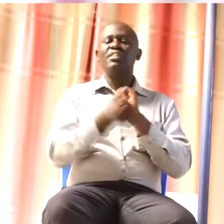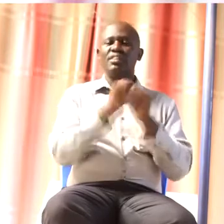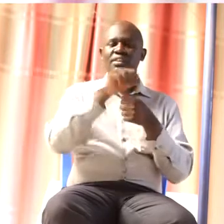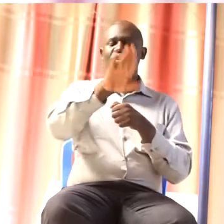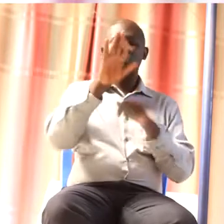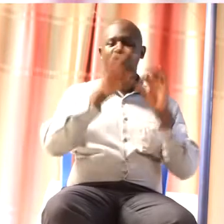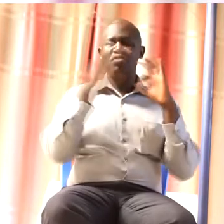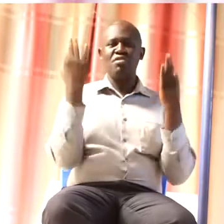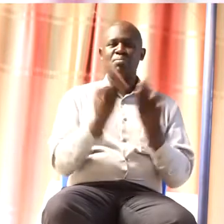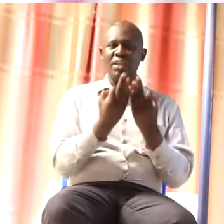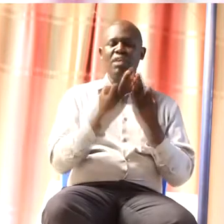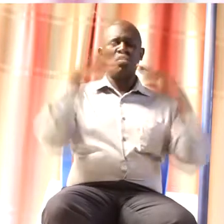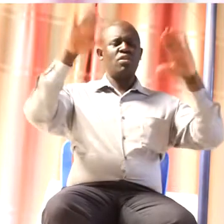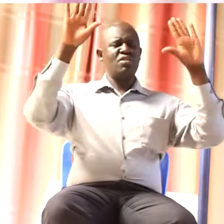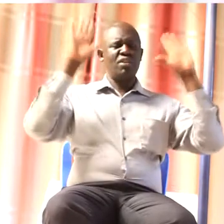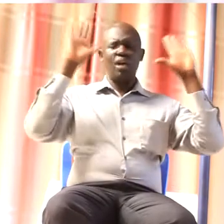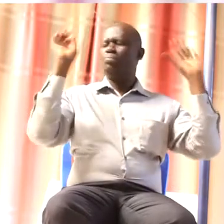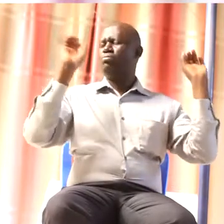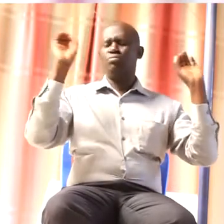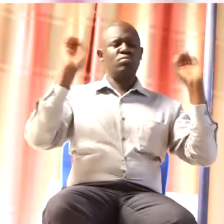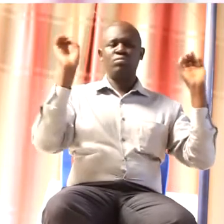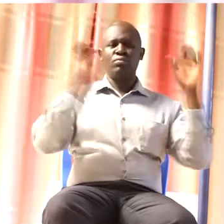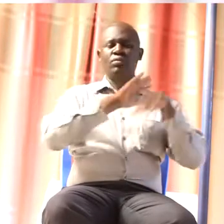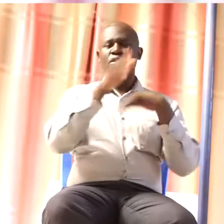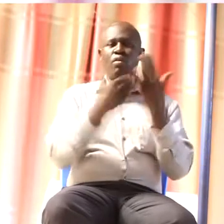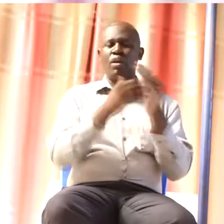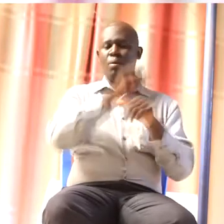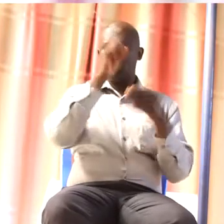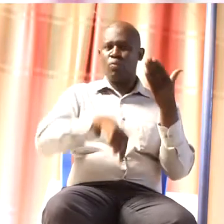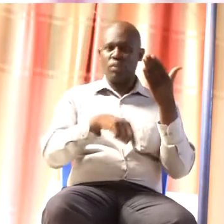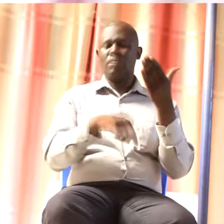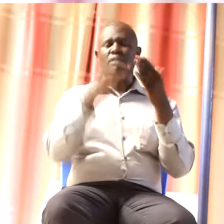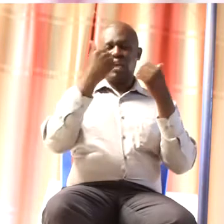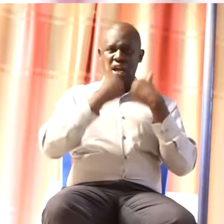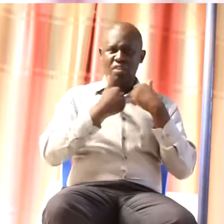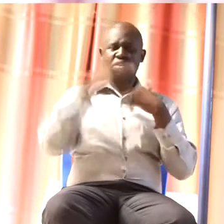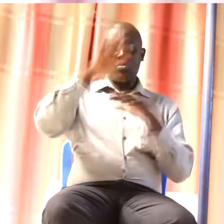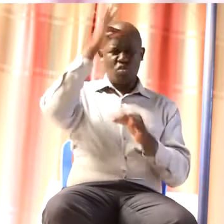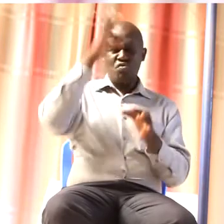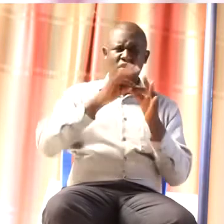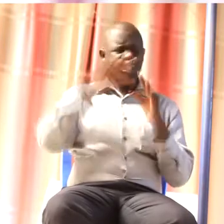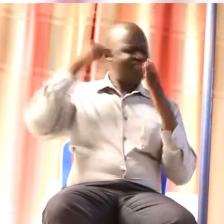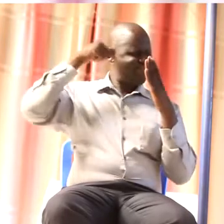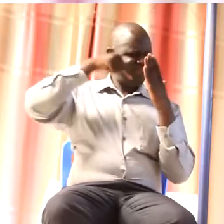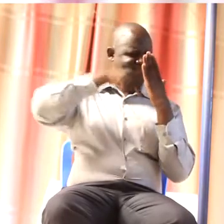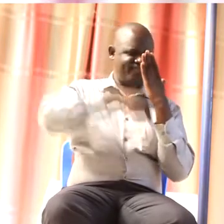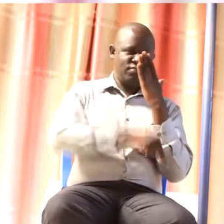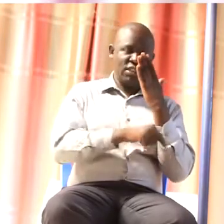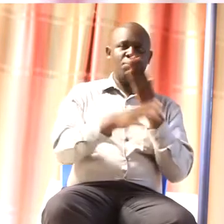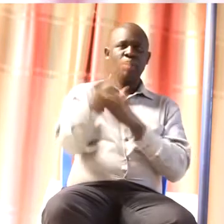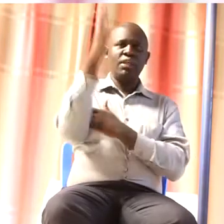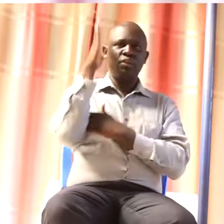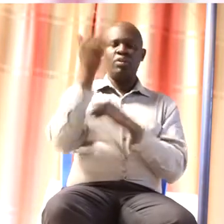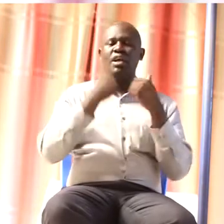family or giving up. It's all about casting your faith deeper in God. Casting